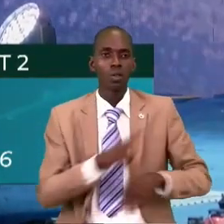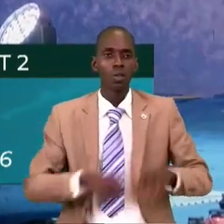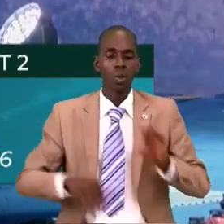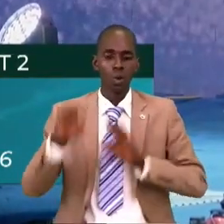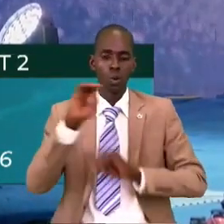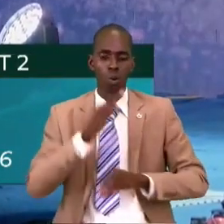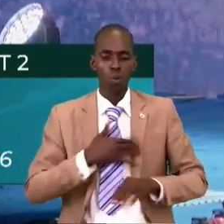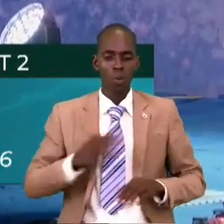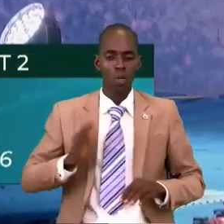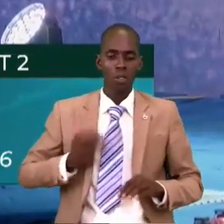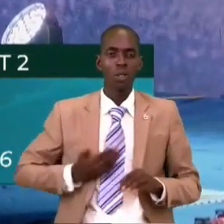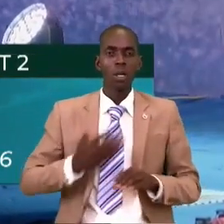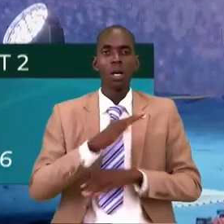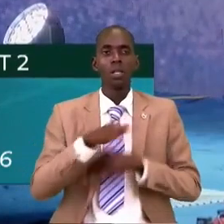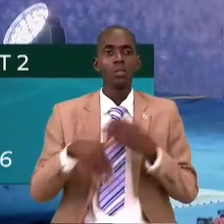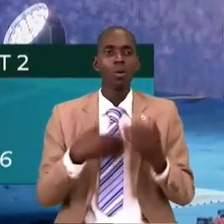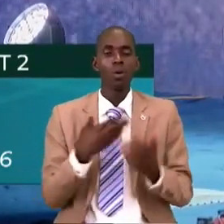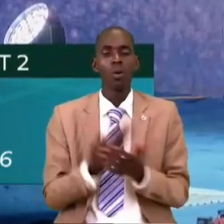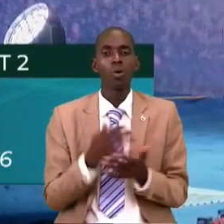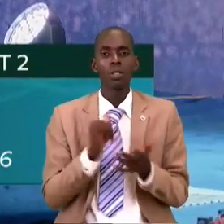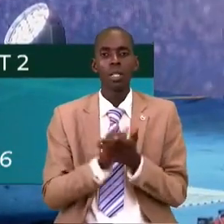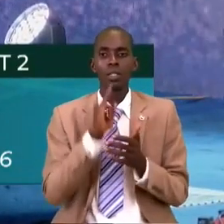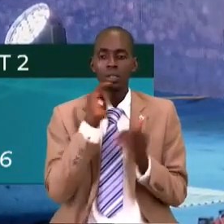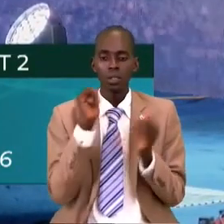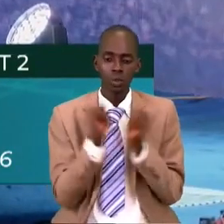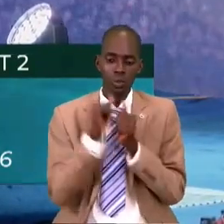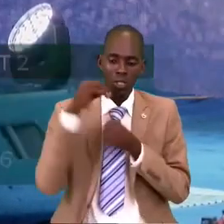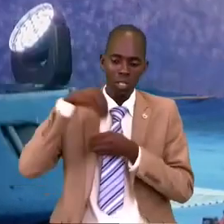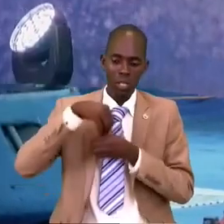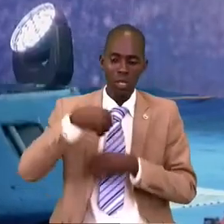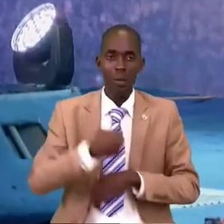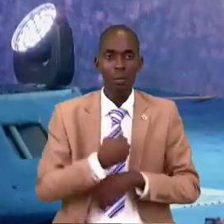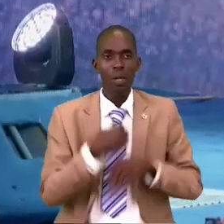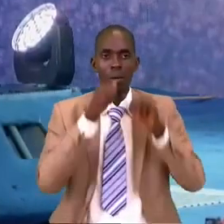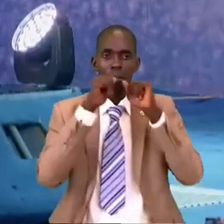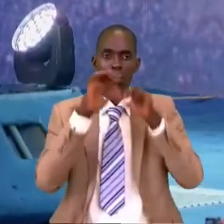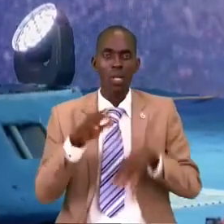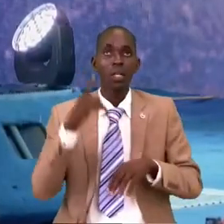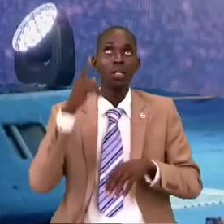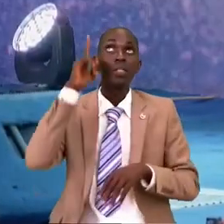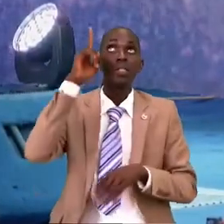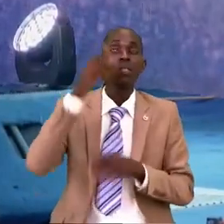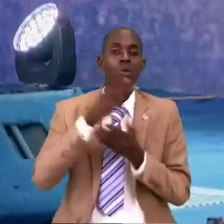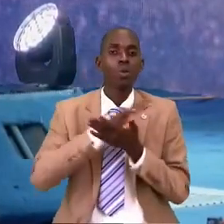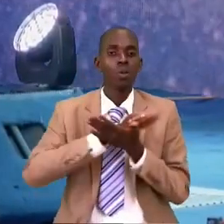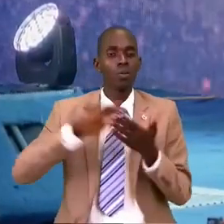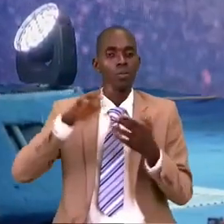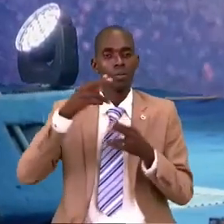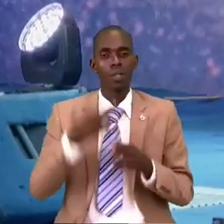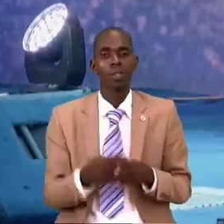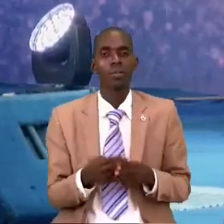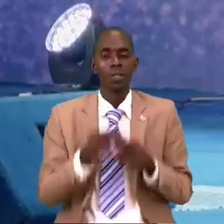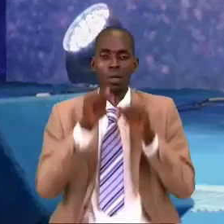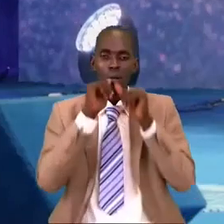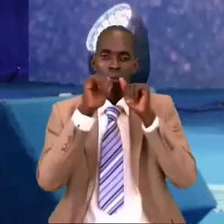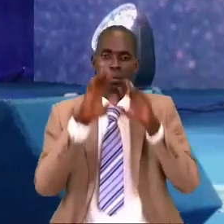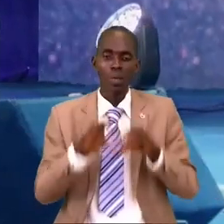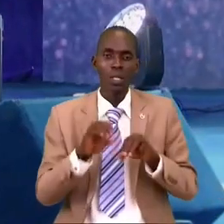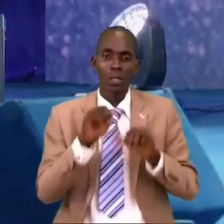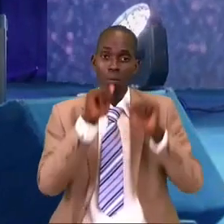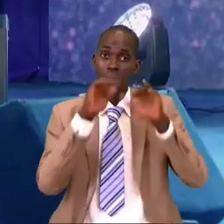name, bless his honored name, bless his exalted name, bless